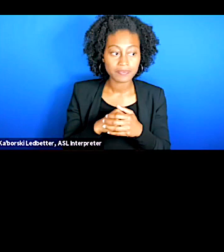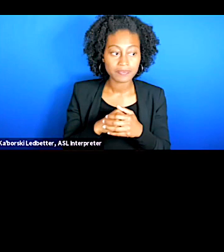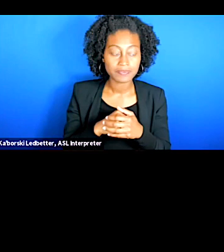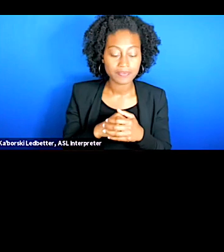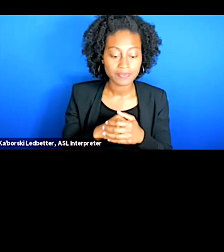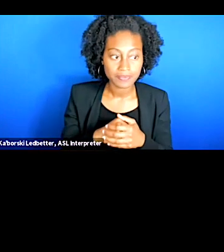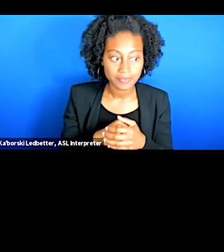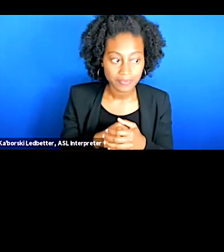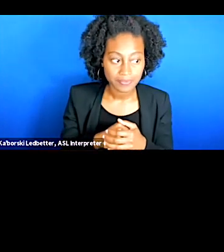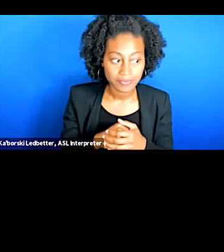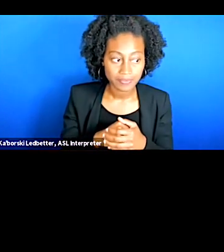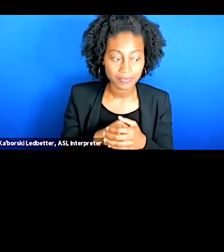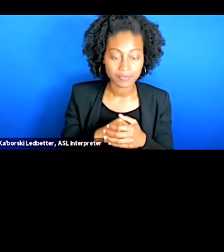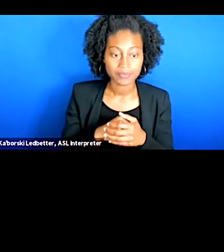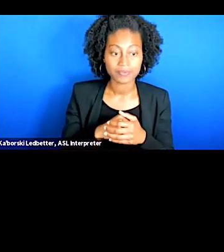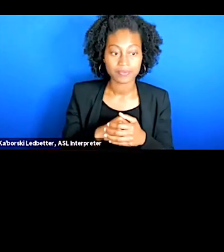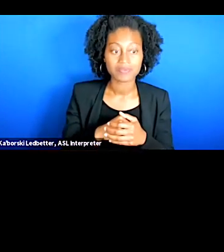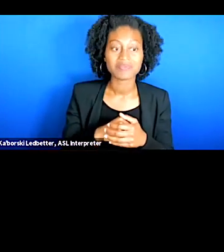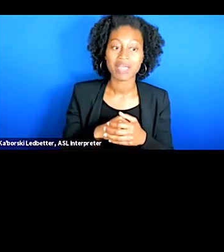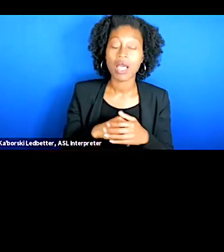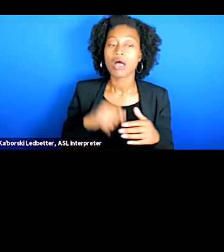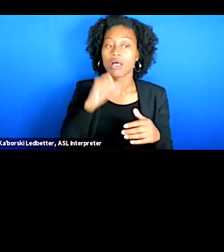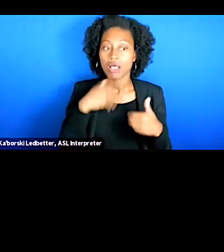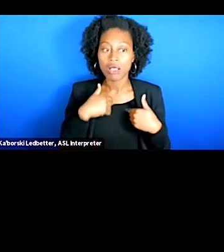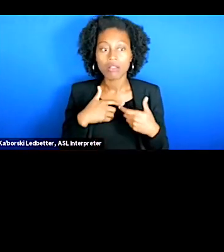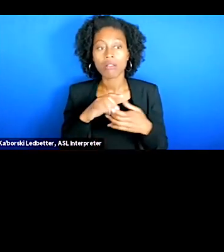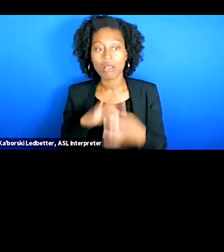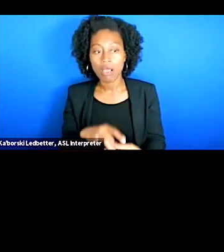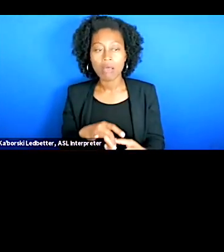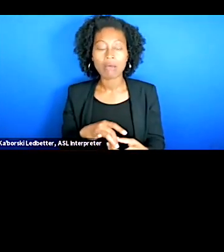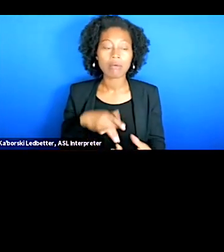lack of belonging or sense of belonging, isolation,